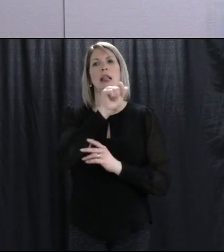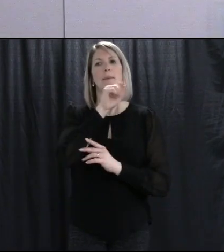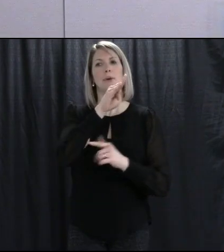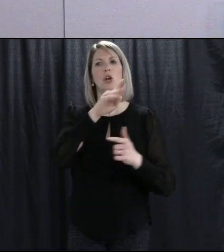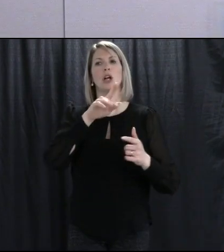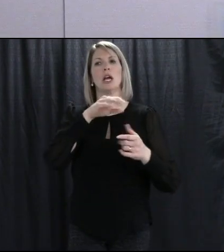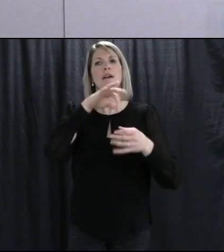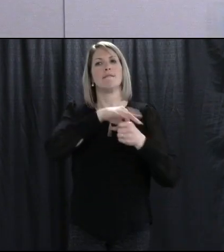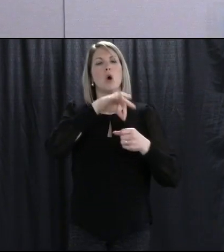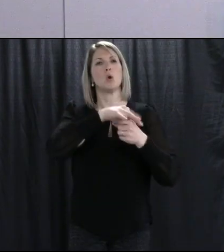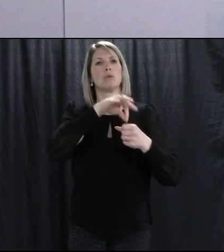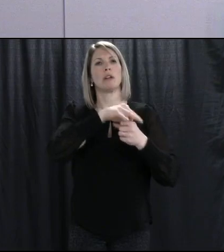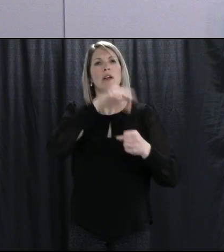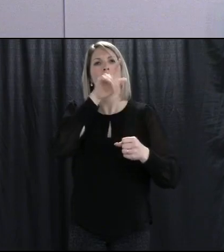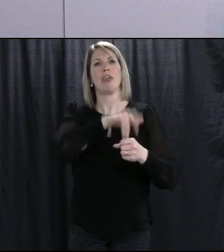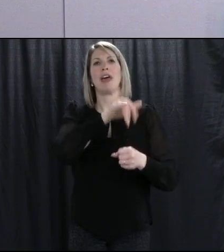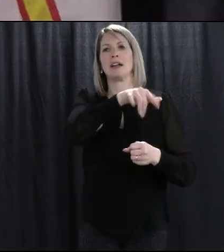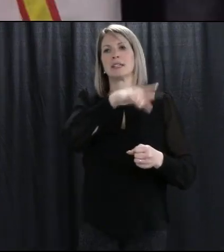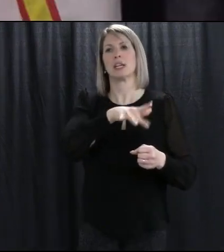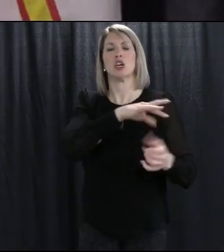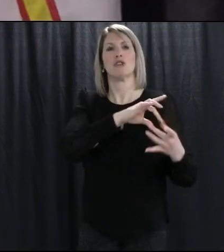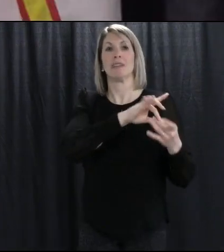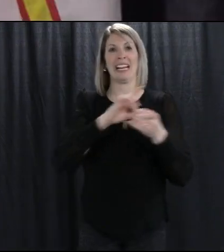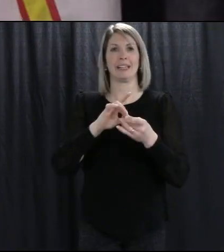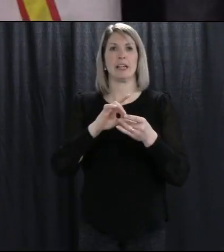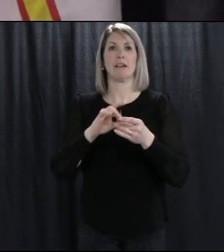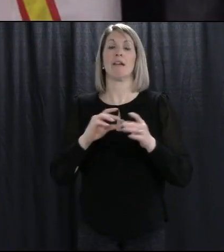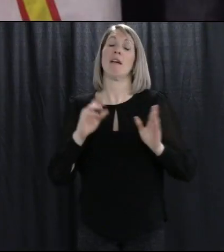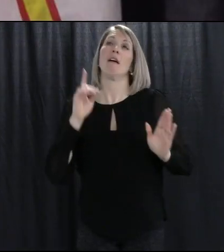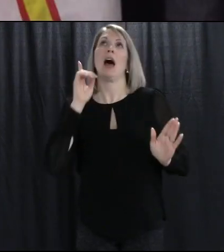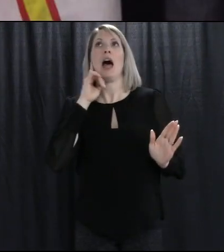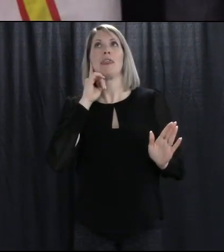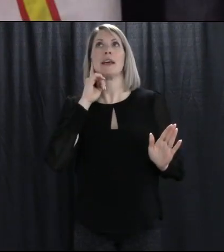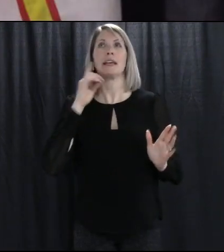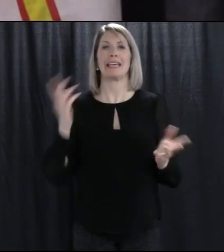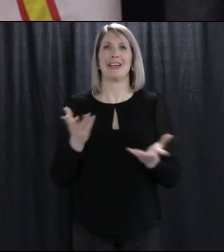I guess that question is for me. I know the current leader is in good shape, I think, so